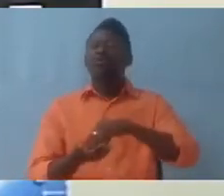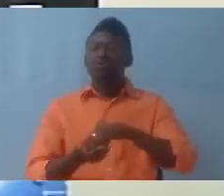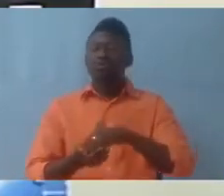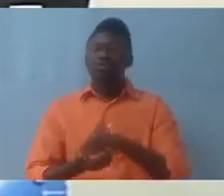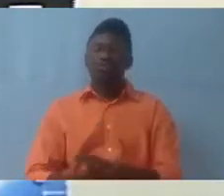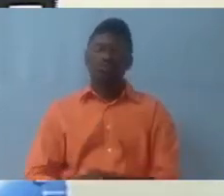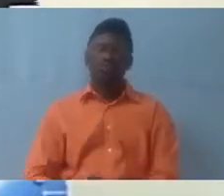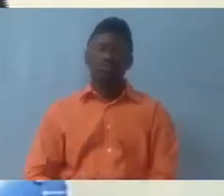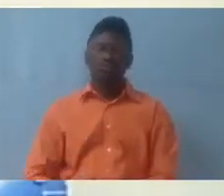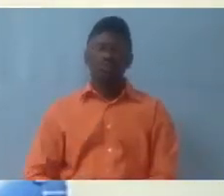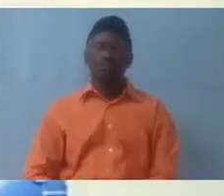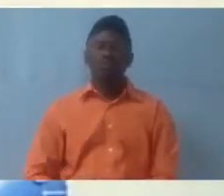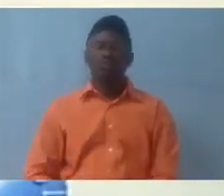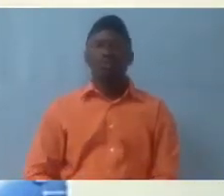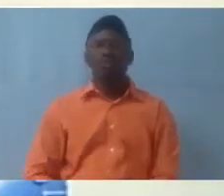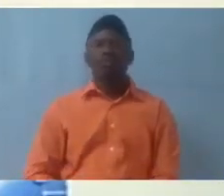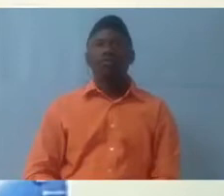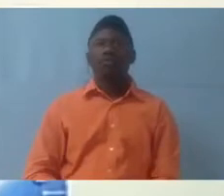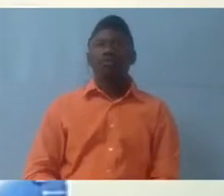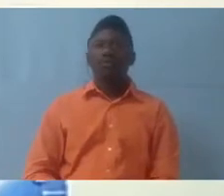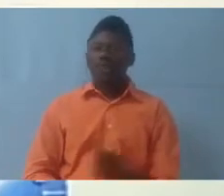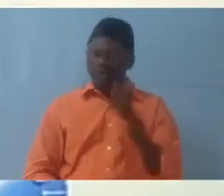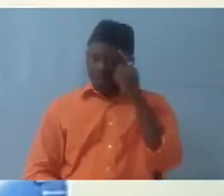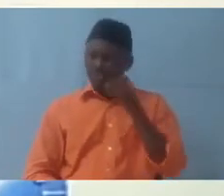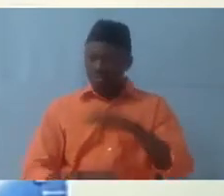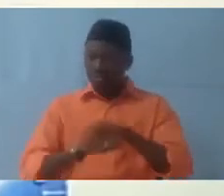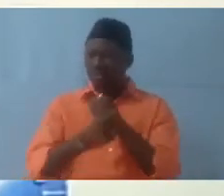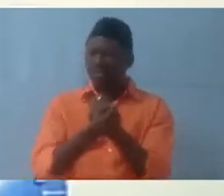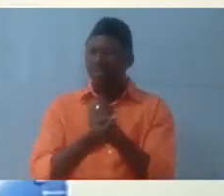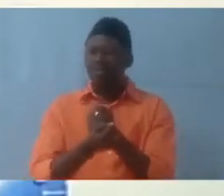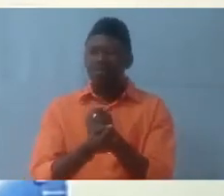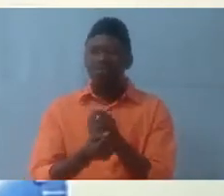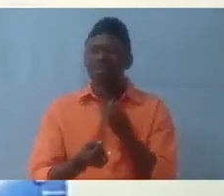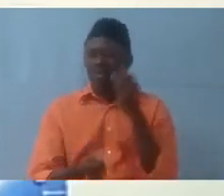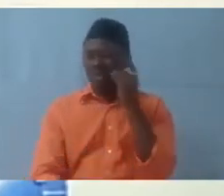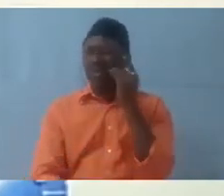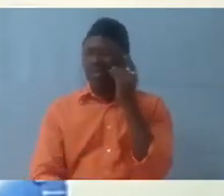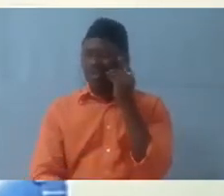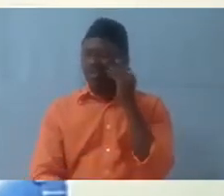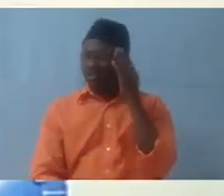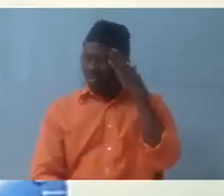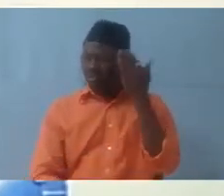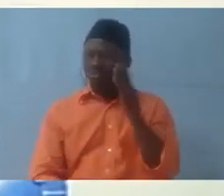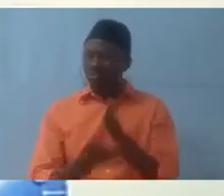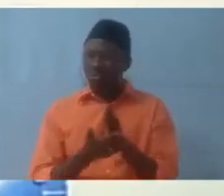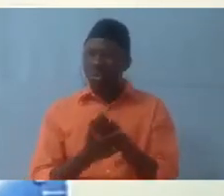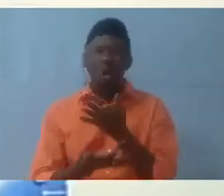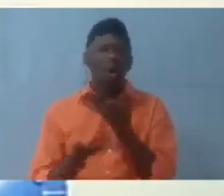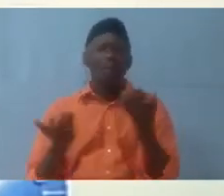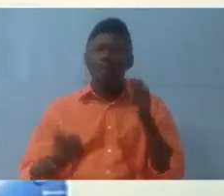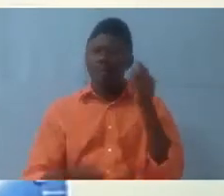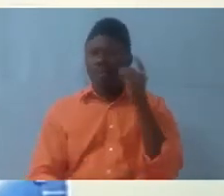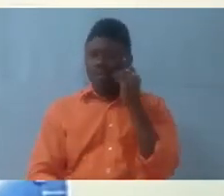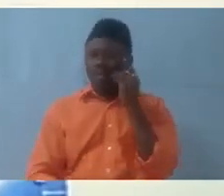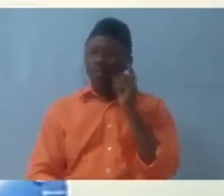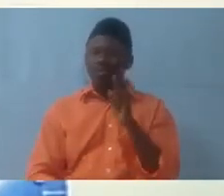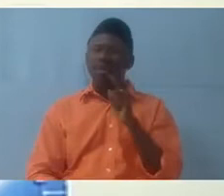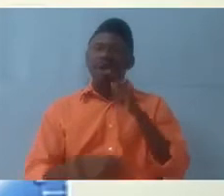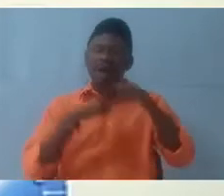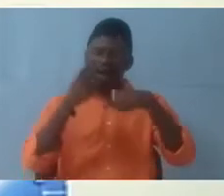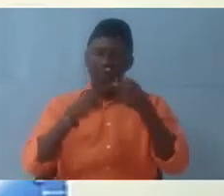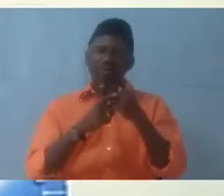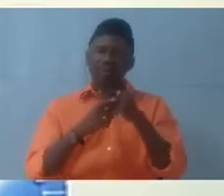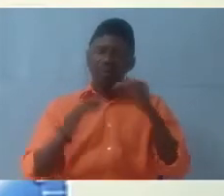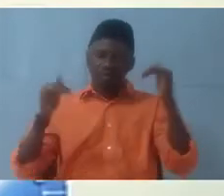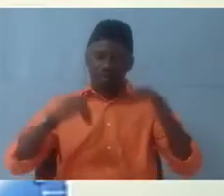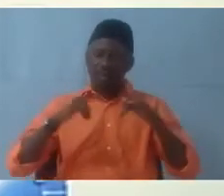I think he was detained for some days. I'm not sure exactly how many days, but because after the meeting, I had to go